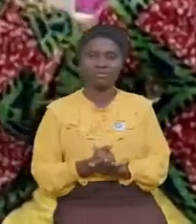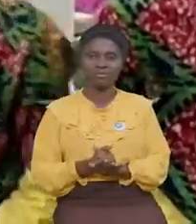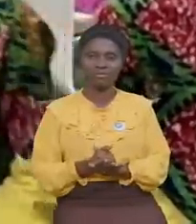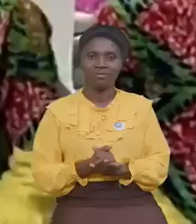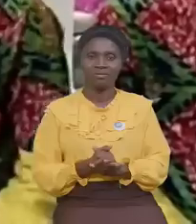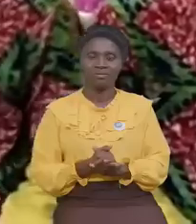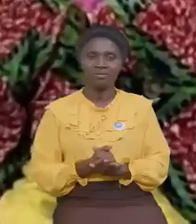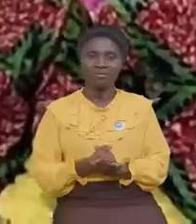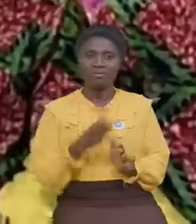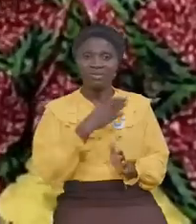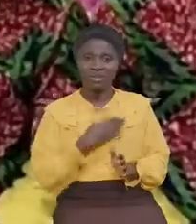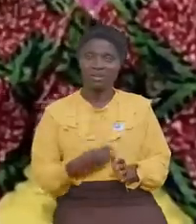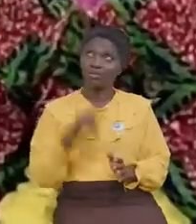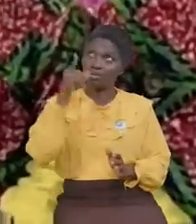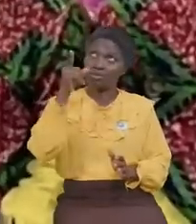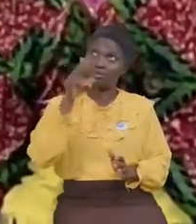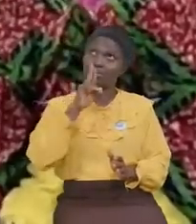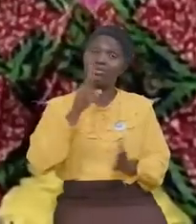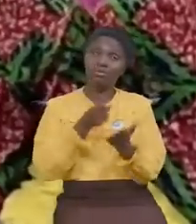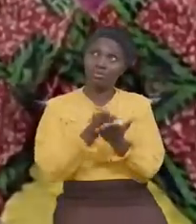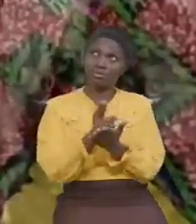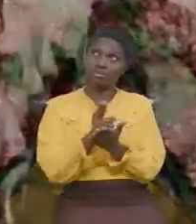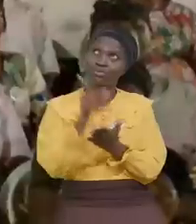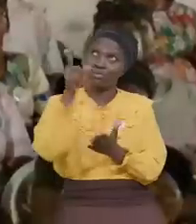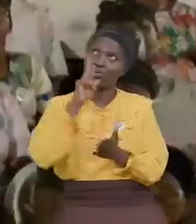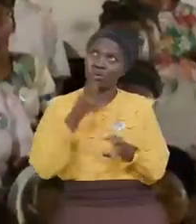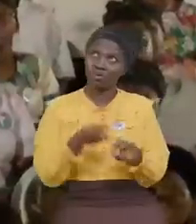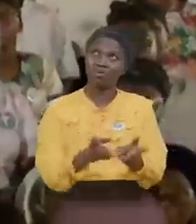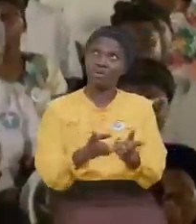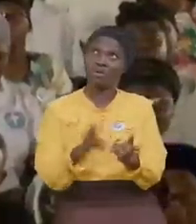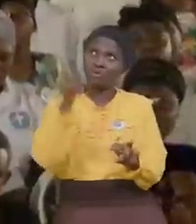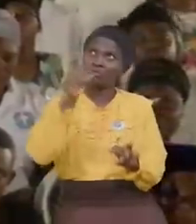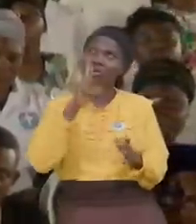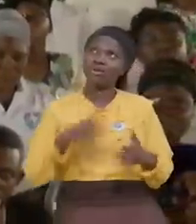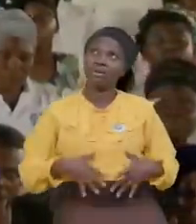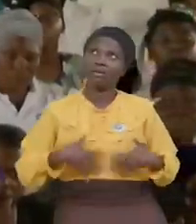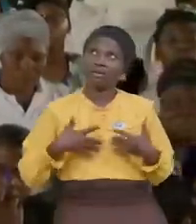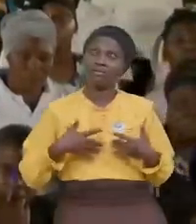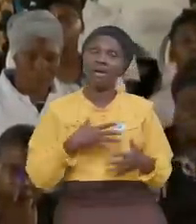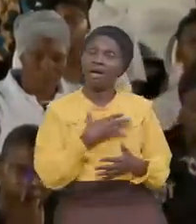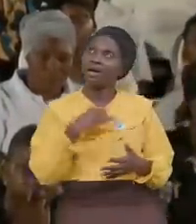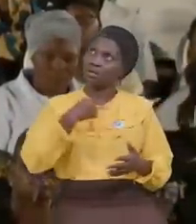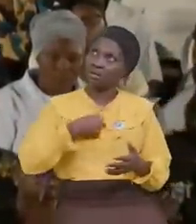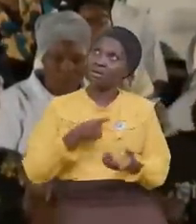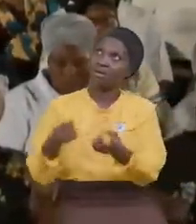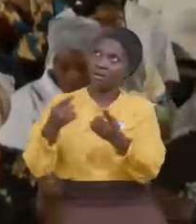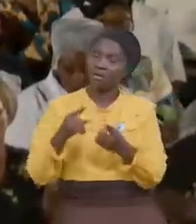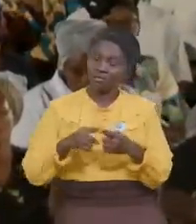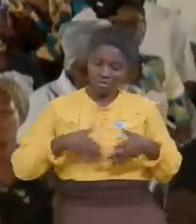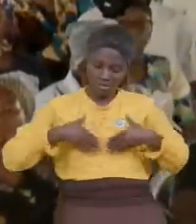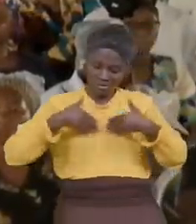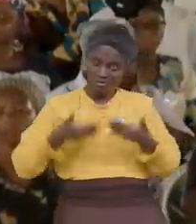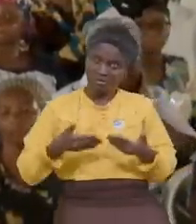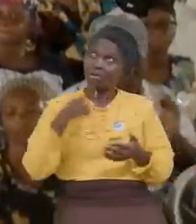And you are the truth. You are the way and the life. And I come to confess and tell you,